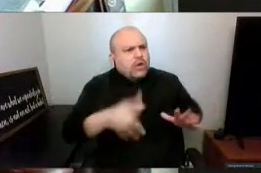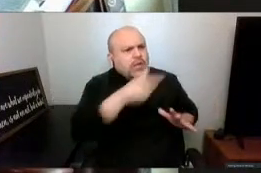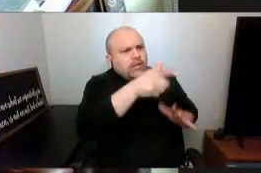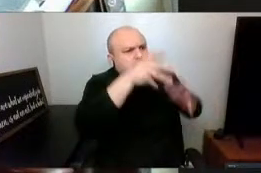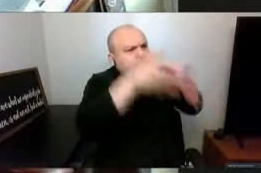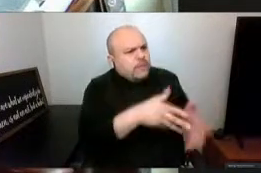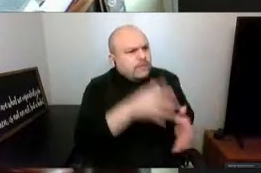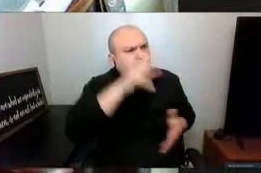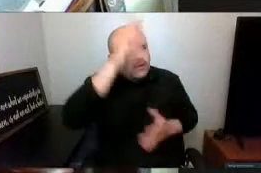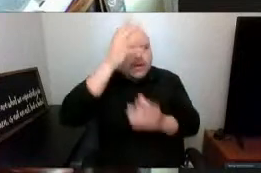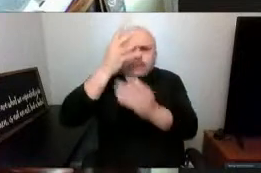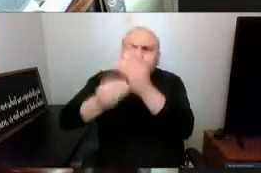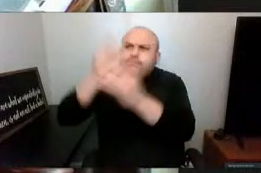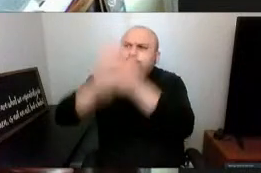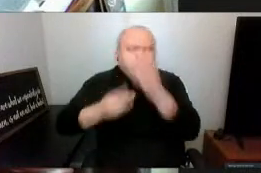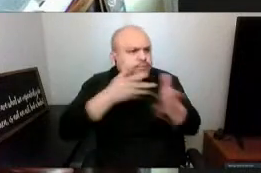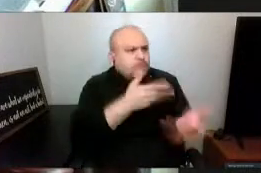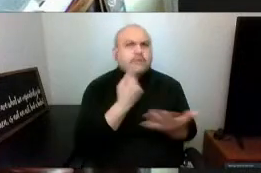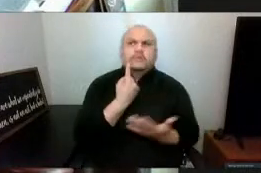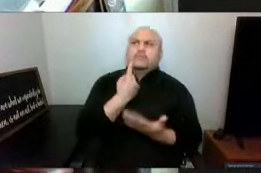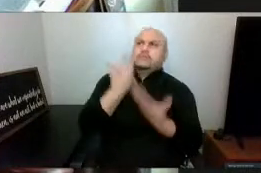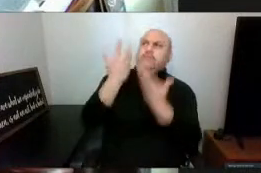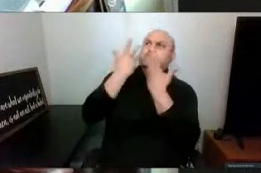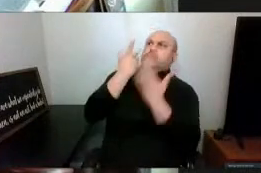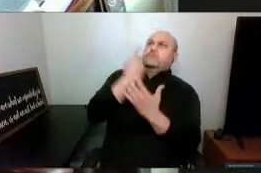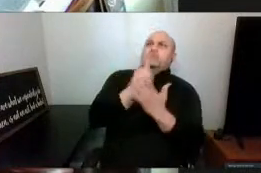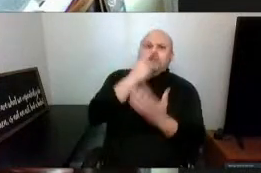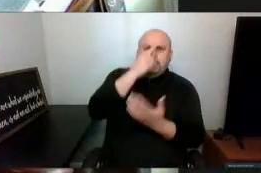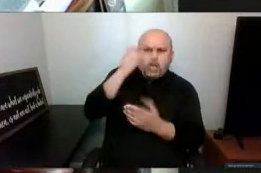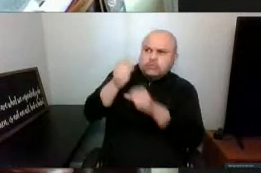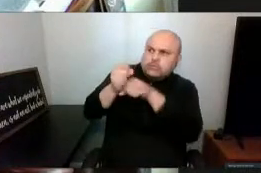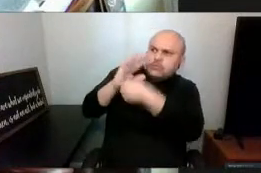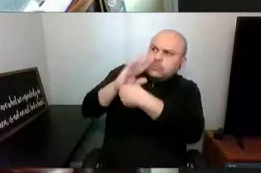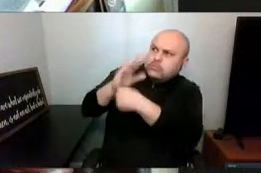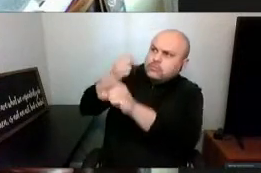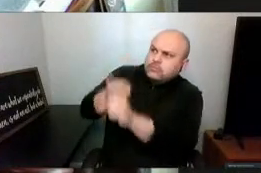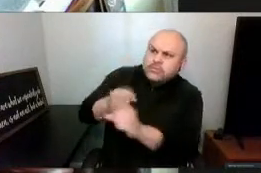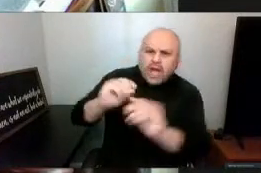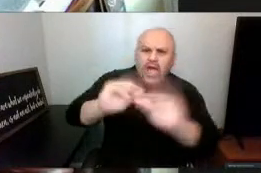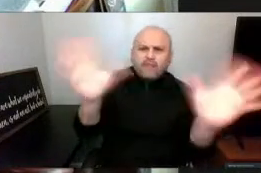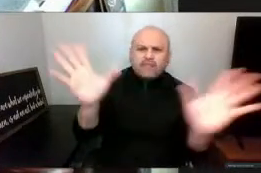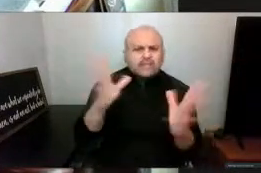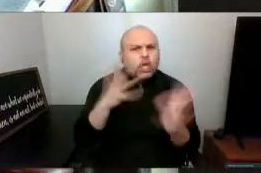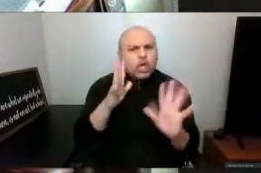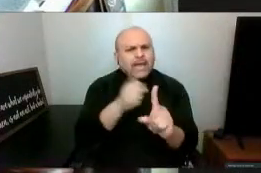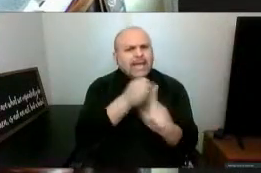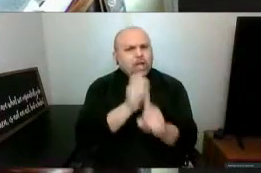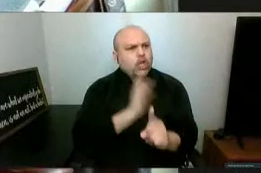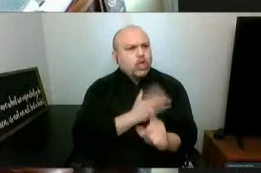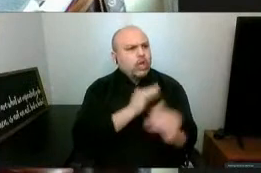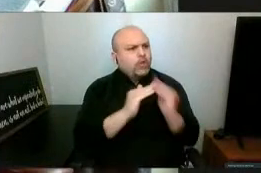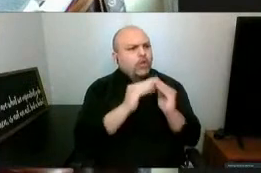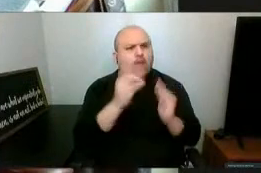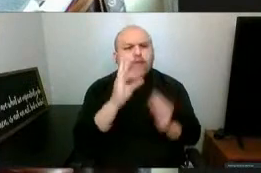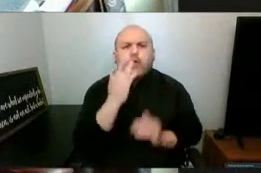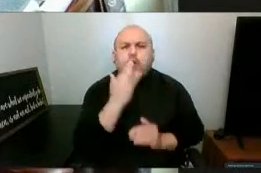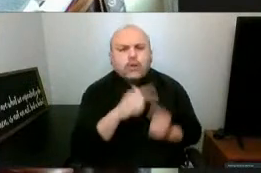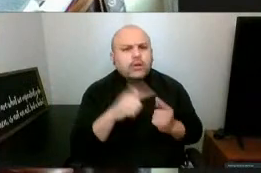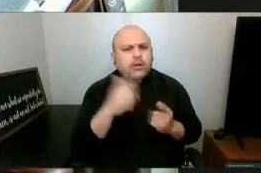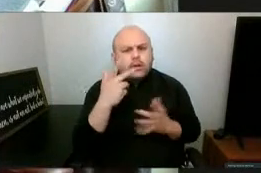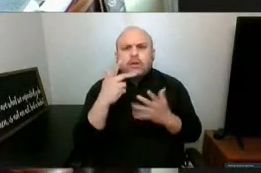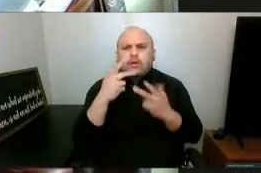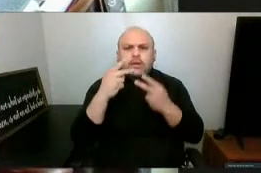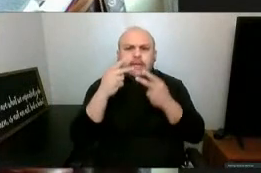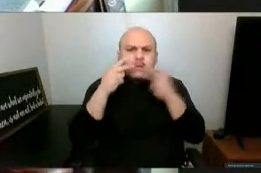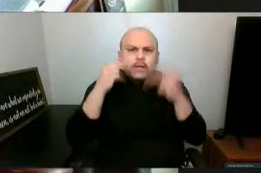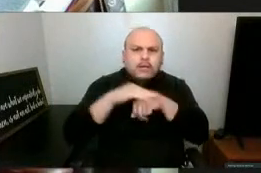parents due to this pandemic? And obviously, because it has hit our communities of color, our American Indian, Latino,